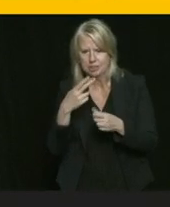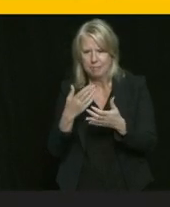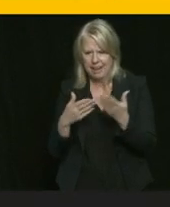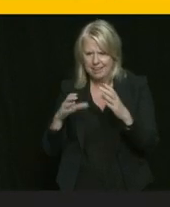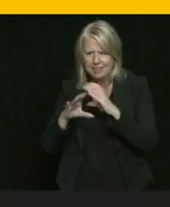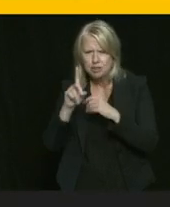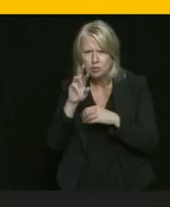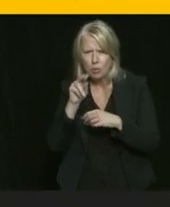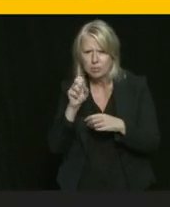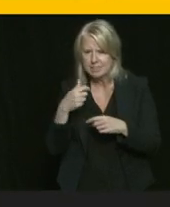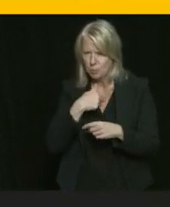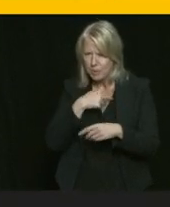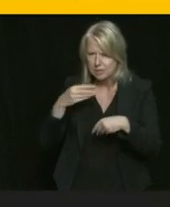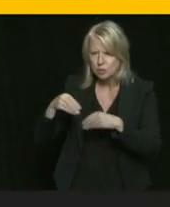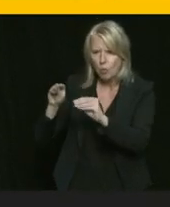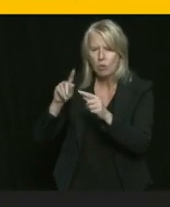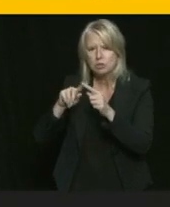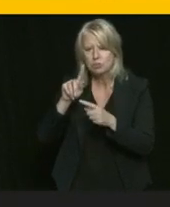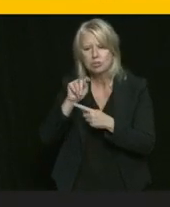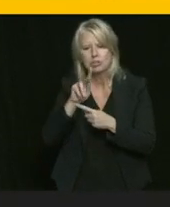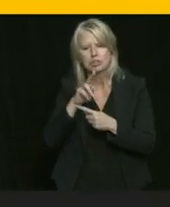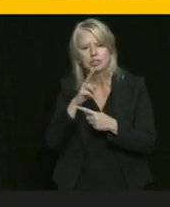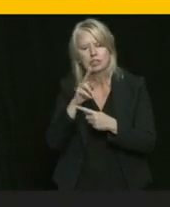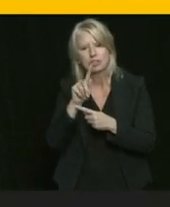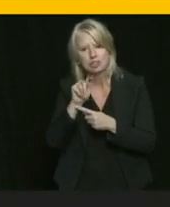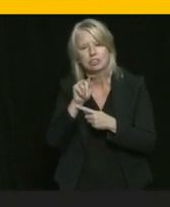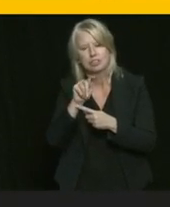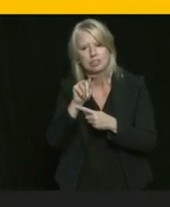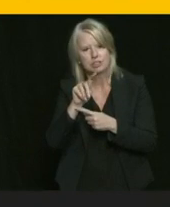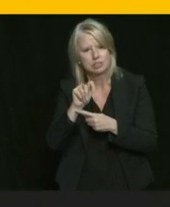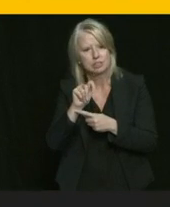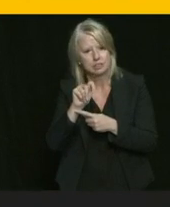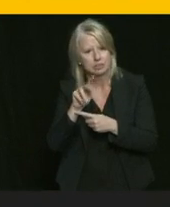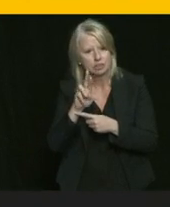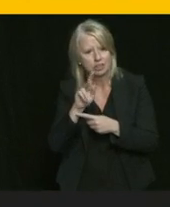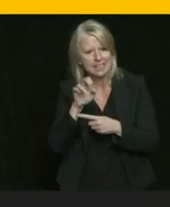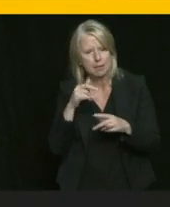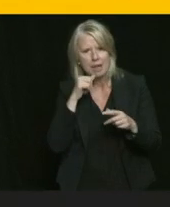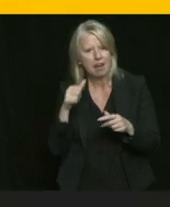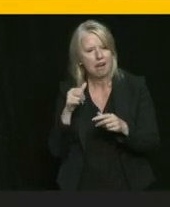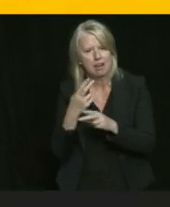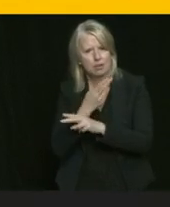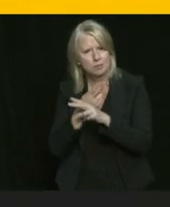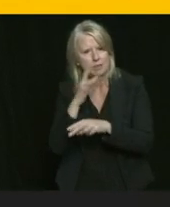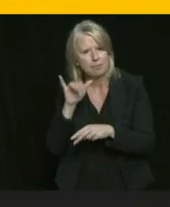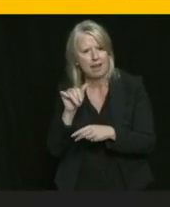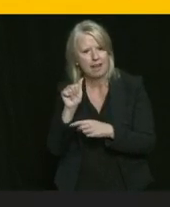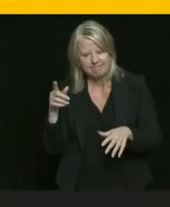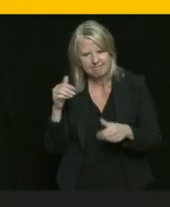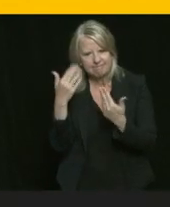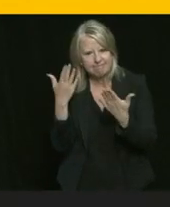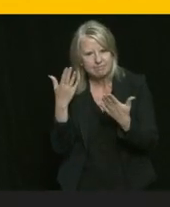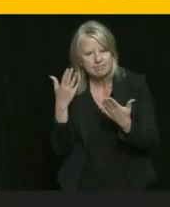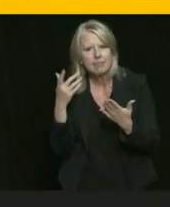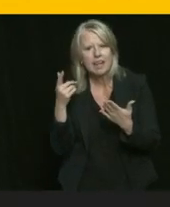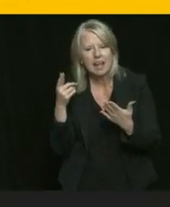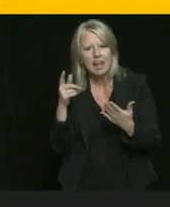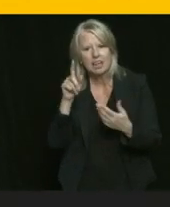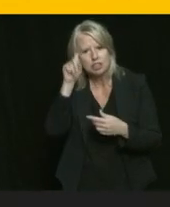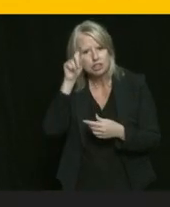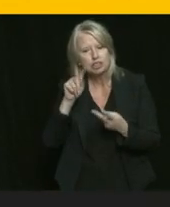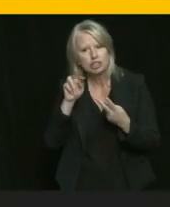sold to Turkey, not to Azerbaijan, but they're being used by Azerbaijanis. Your government announced a month ago that Turkish-made